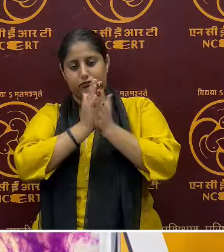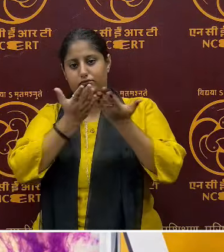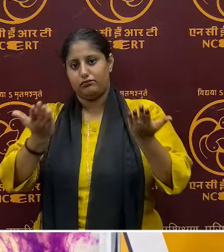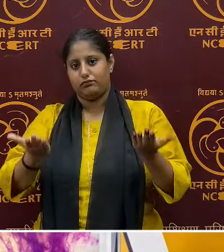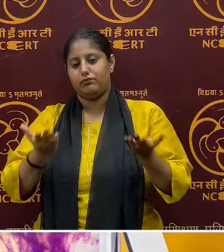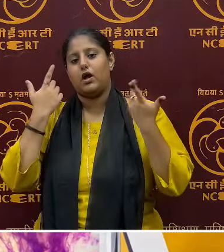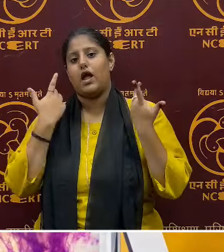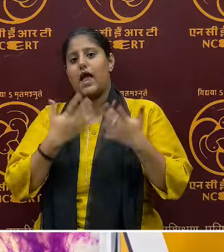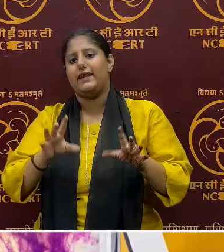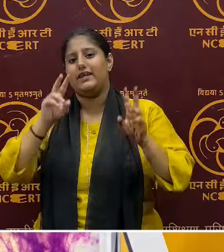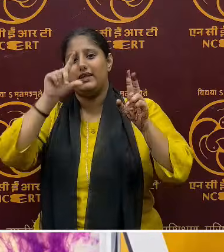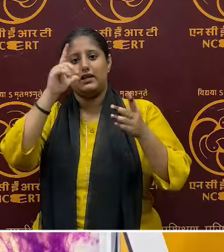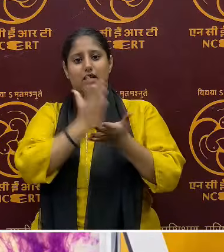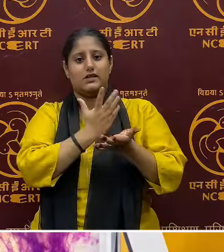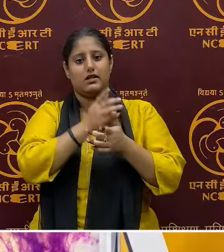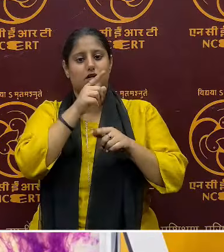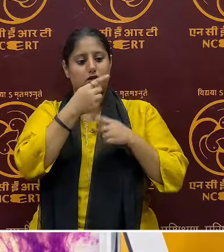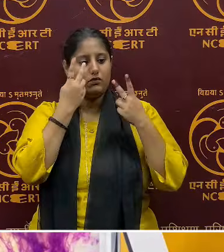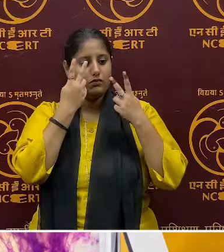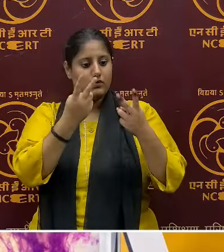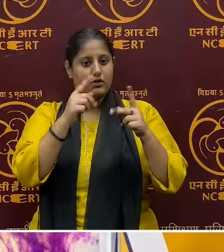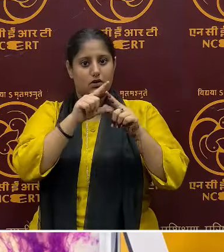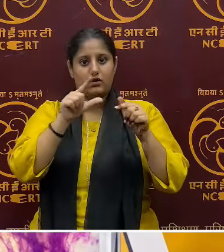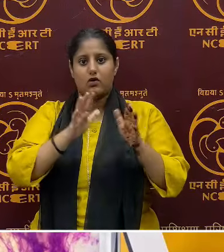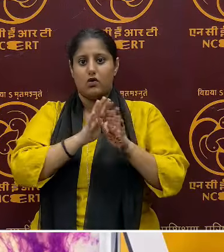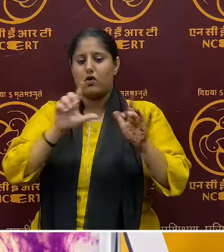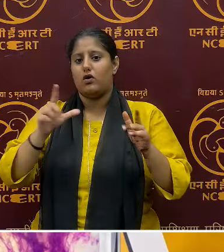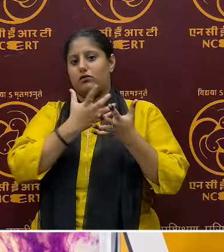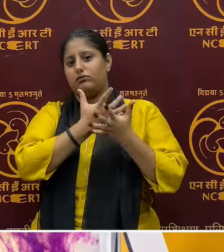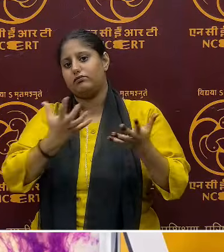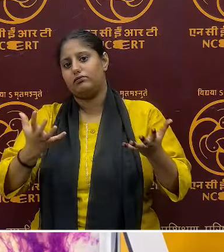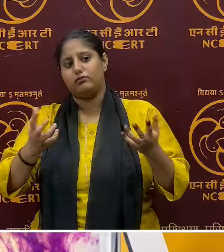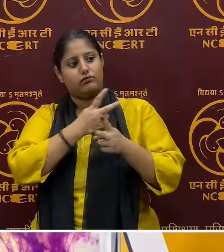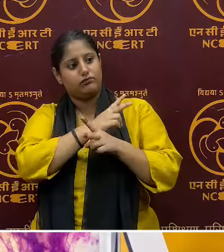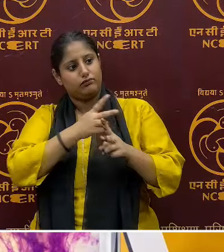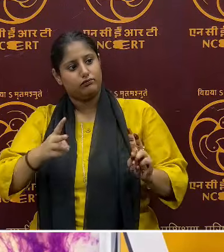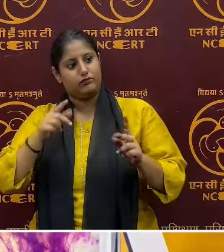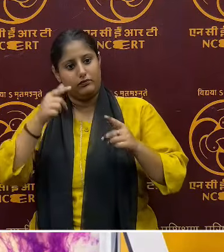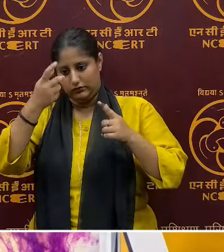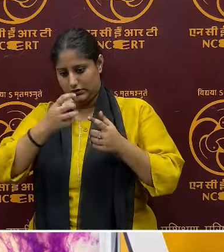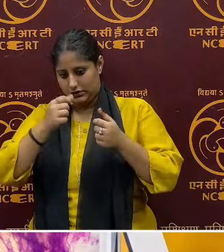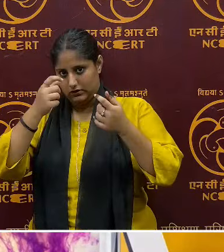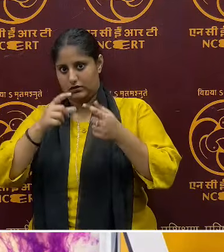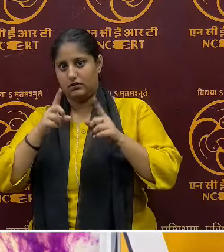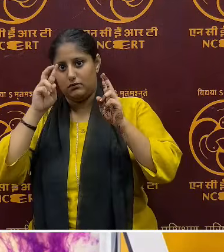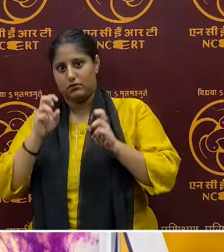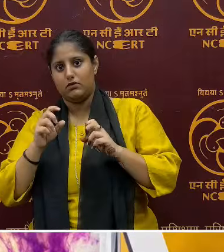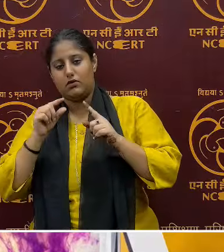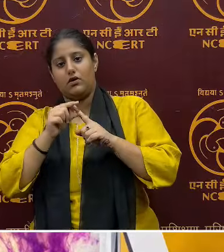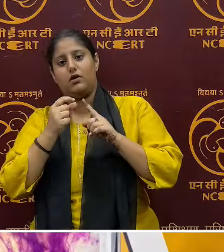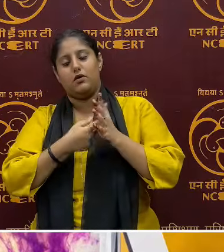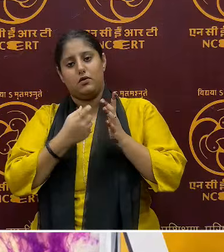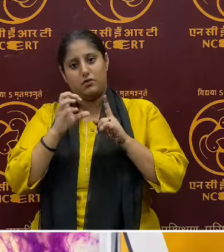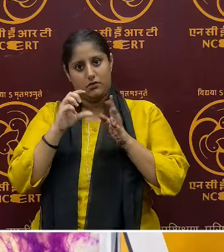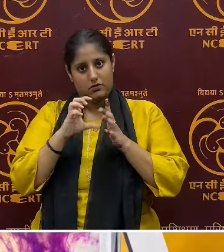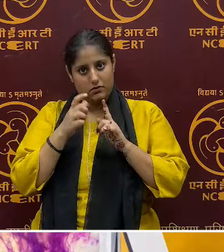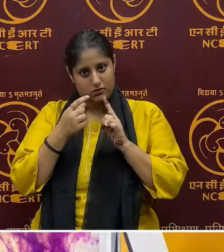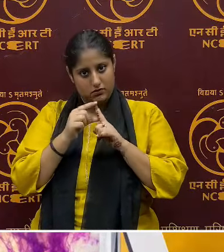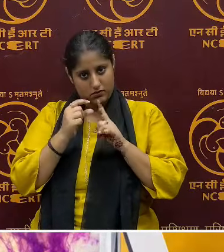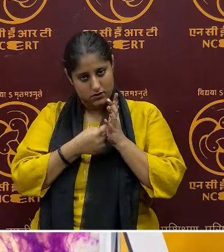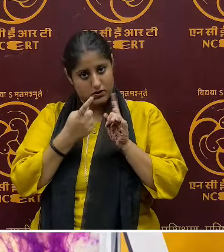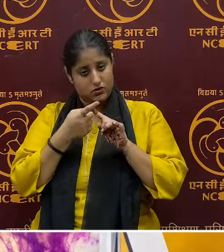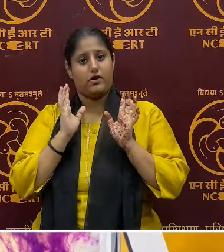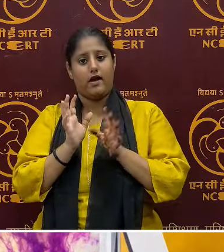chapter you will see all the resources of all topics are available. Procedure is also available. If you want